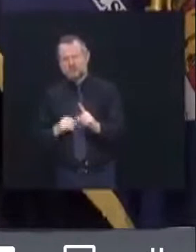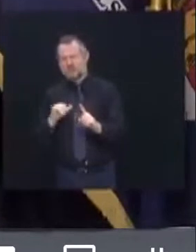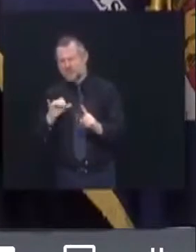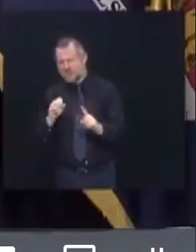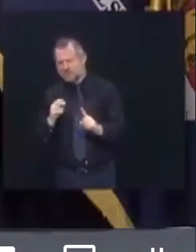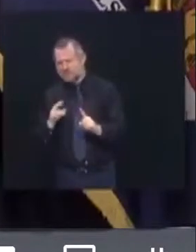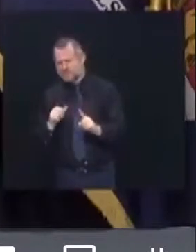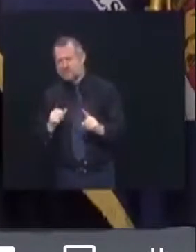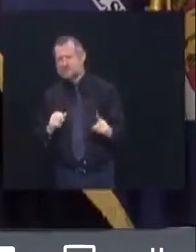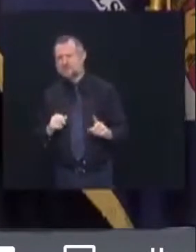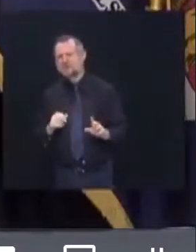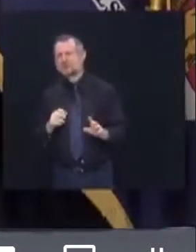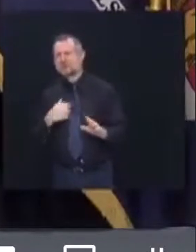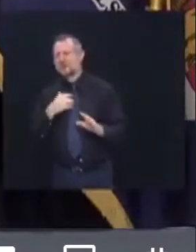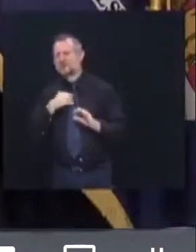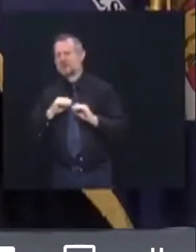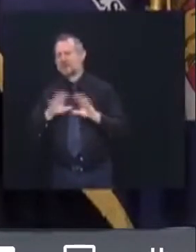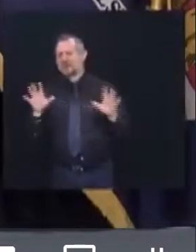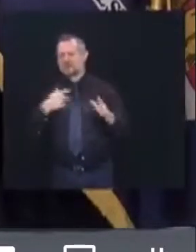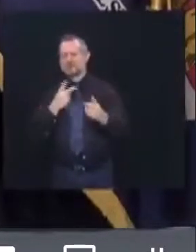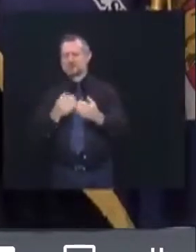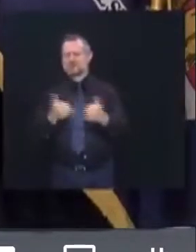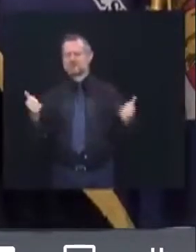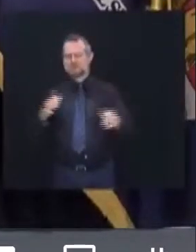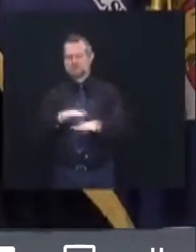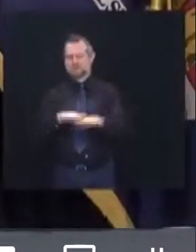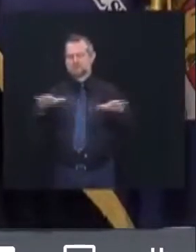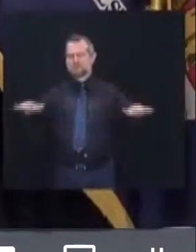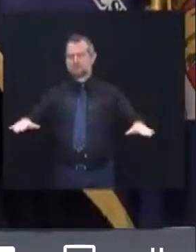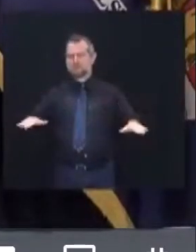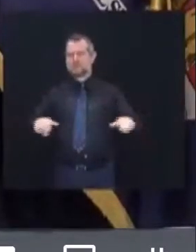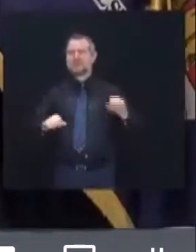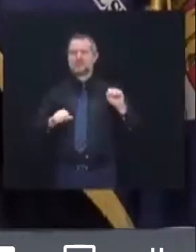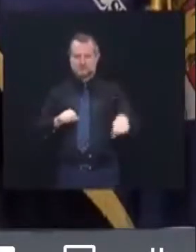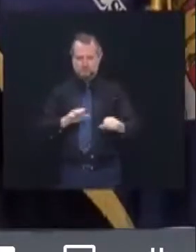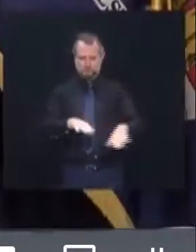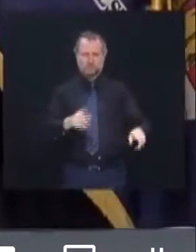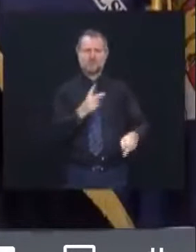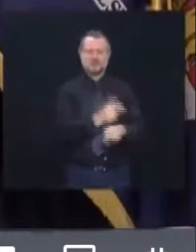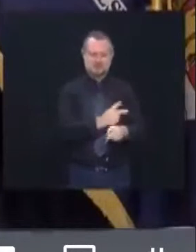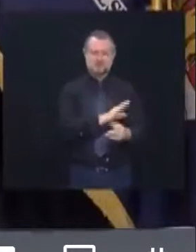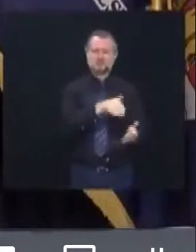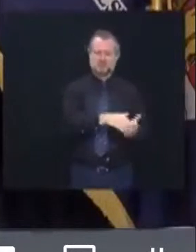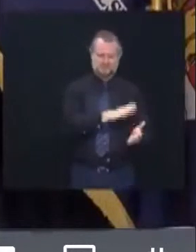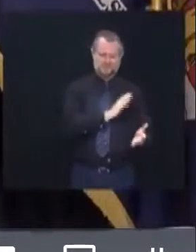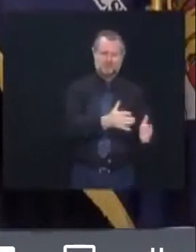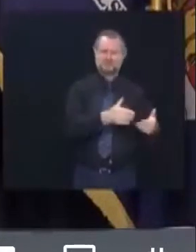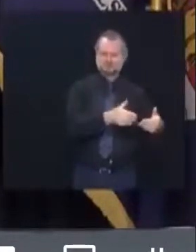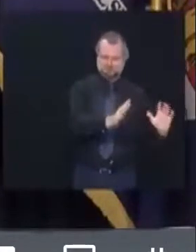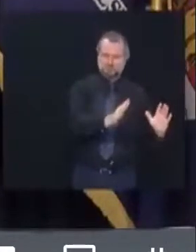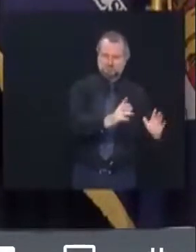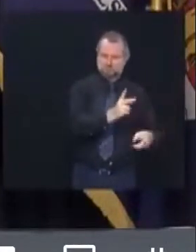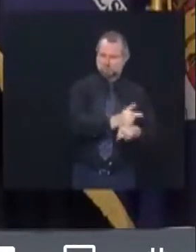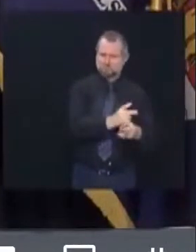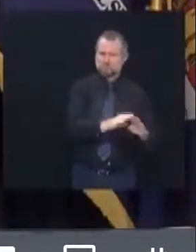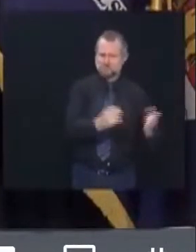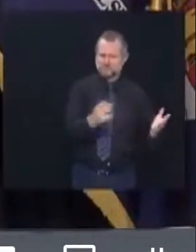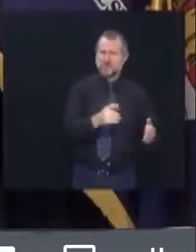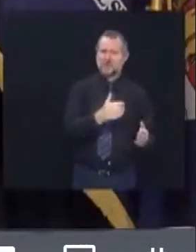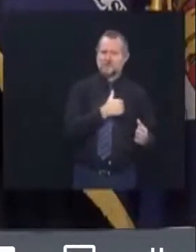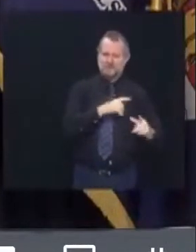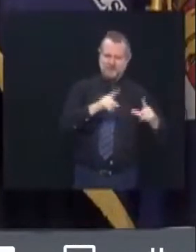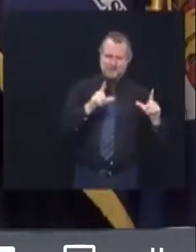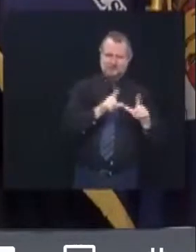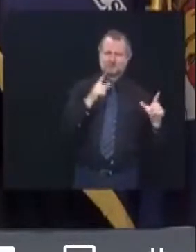there's a clear delineation. You can be a child care center, and then you're licensed as a child